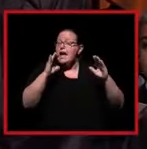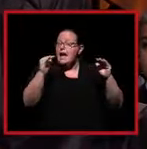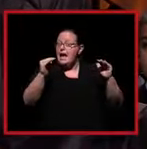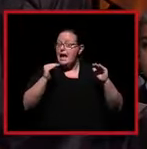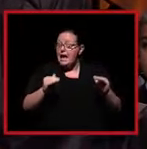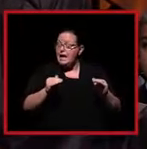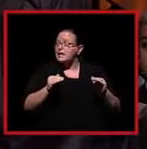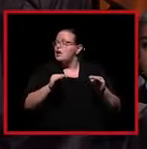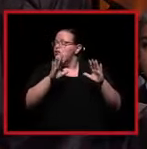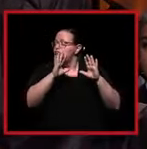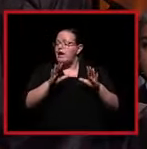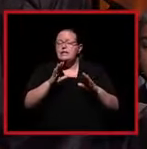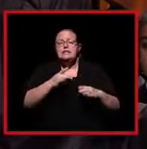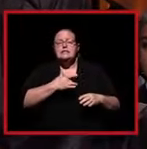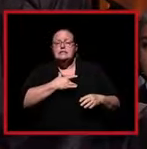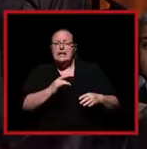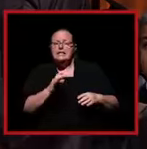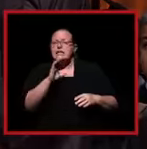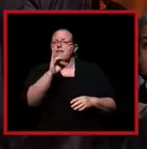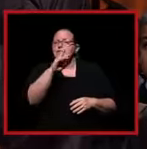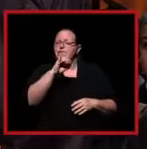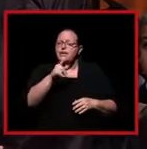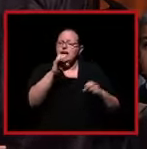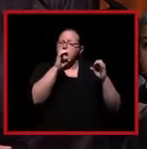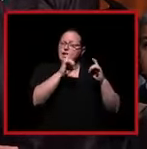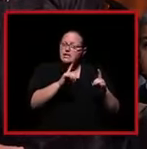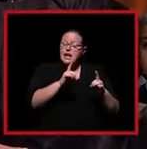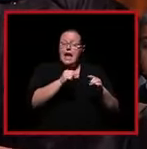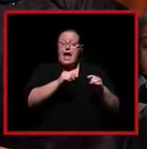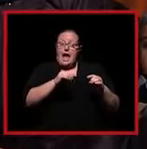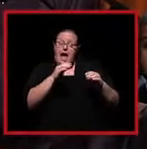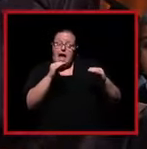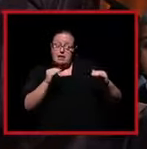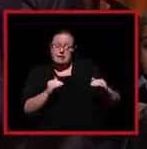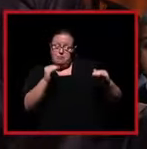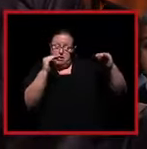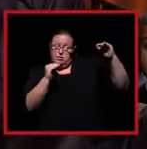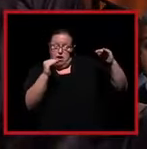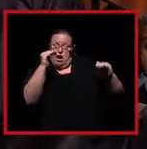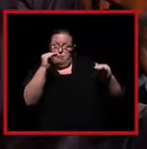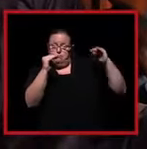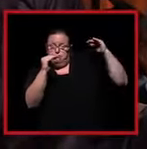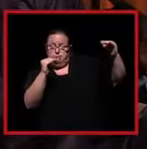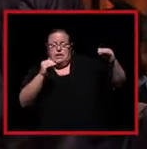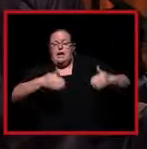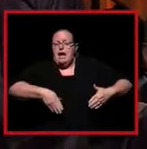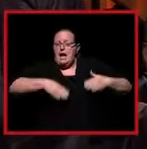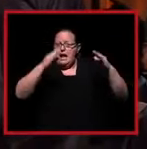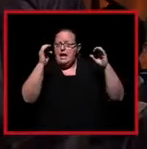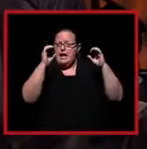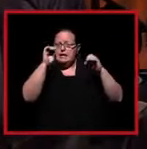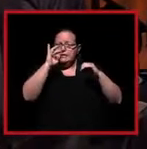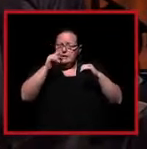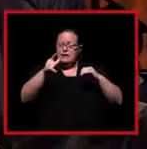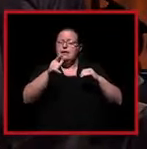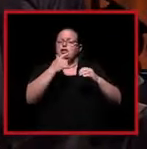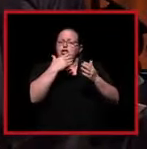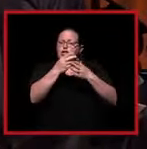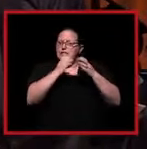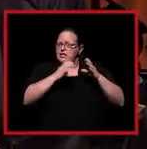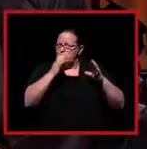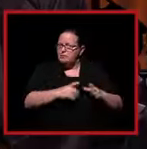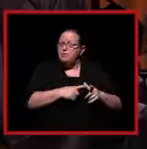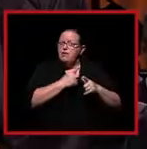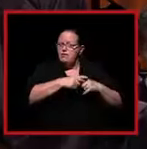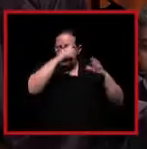exhibited a great sense of civic dedication and has measured up to the highest ideals of good citizenship, be it therefore